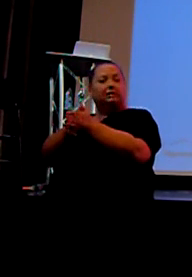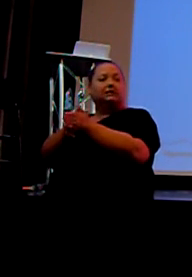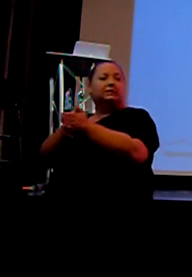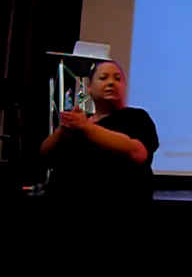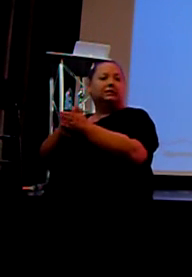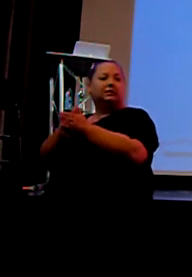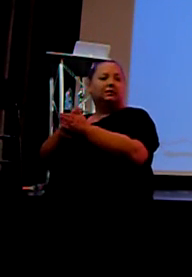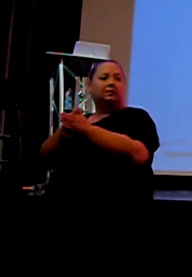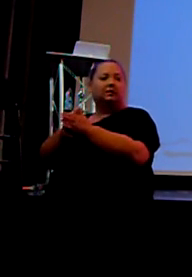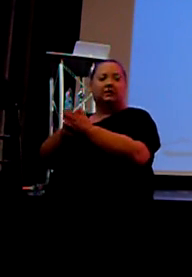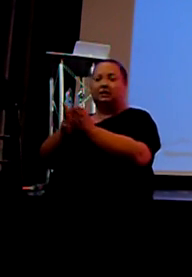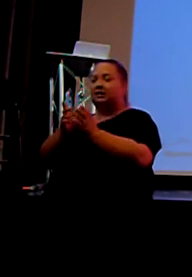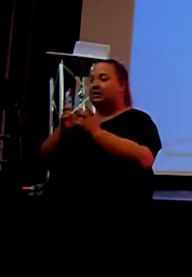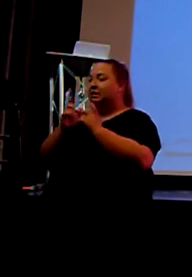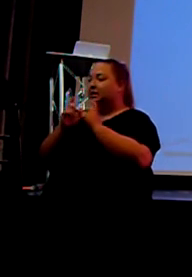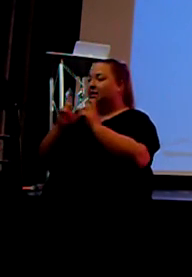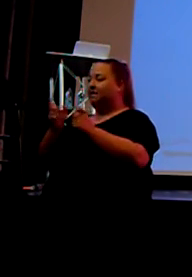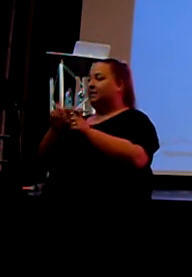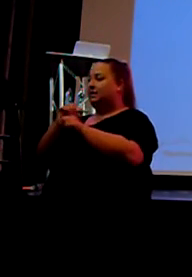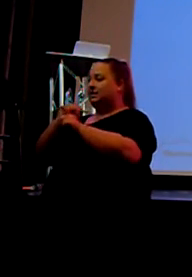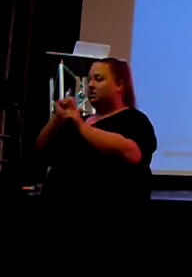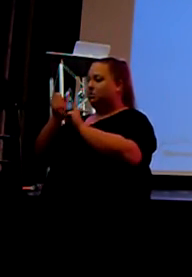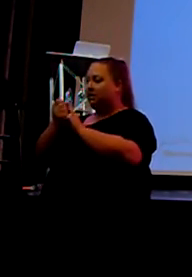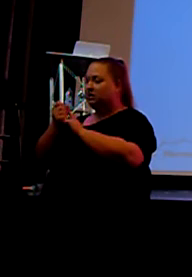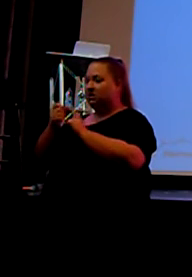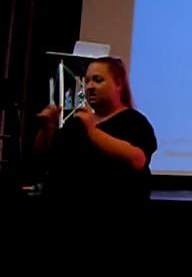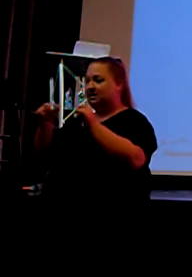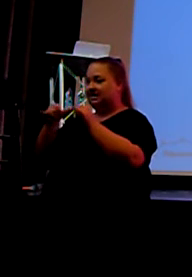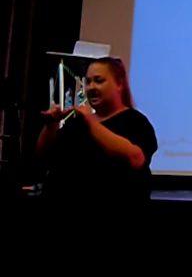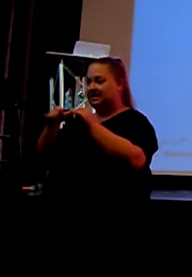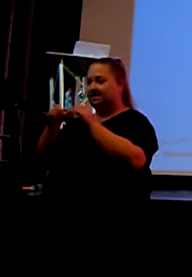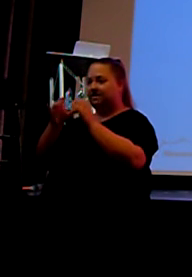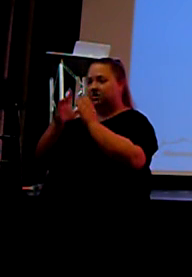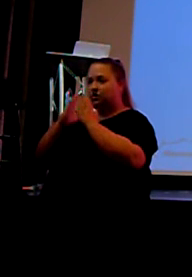given the circumstances and the size of the ship,